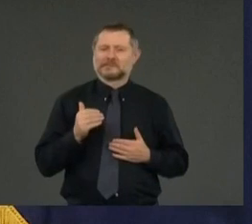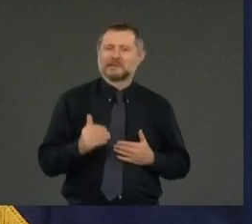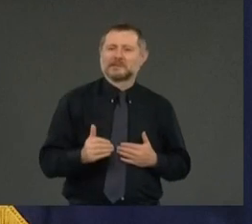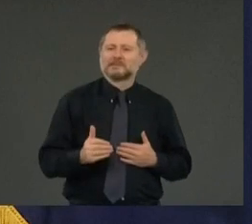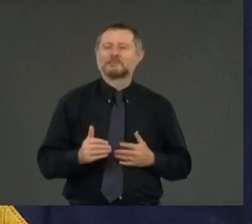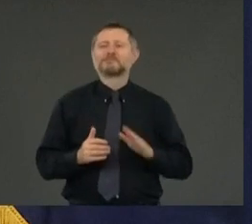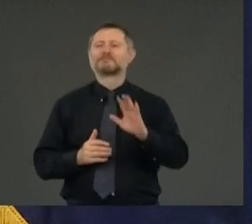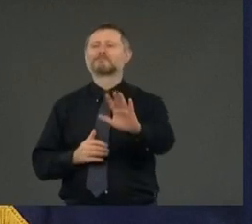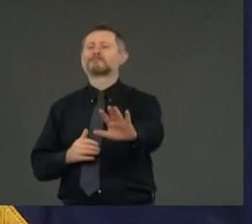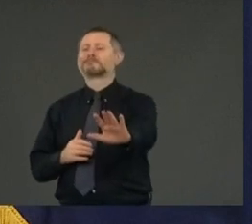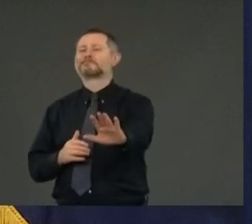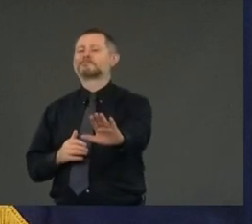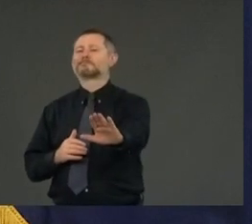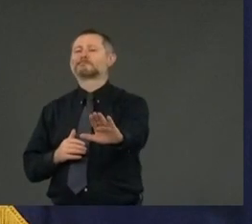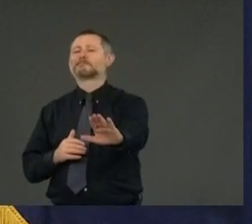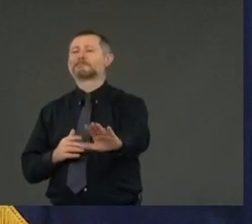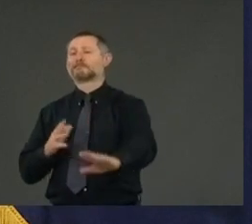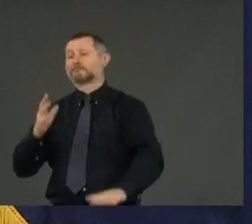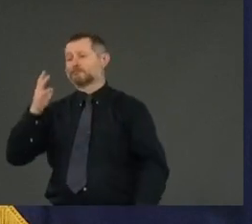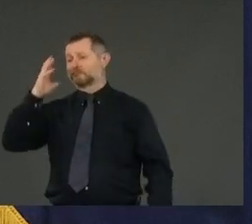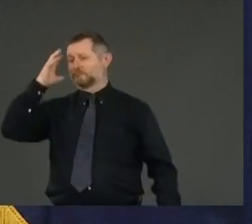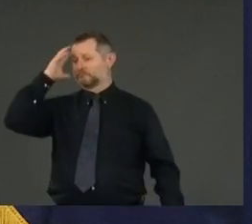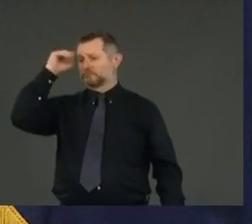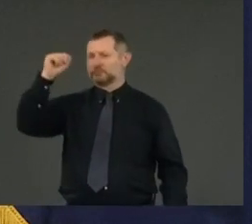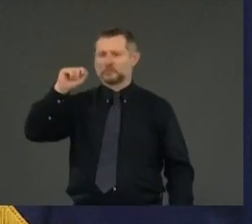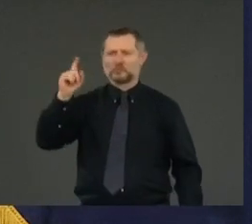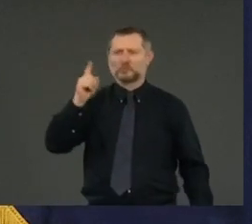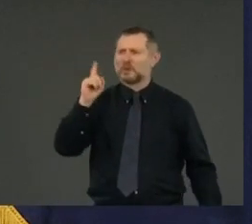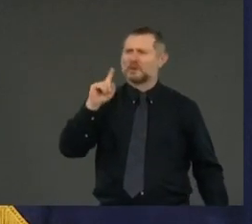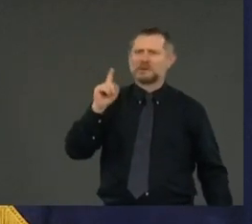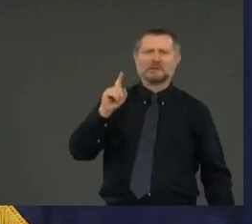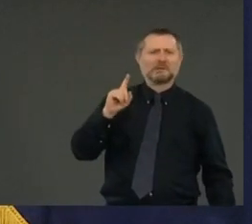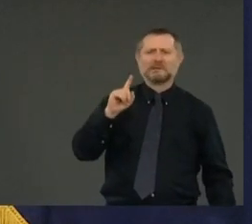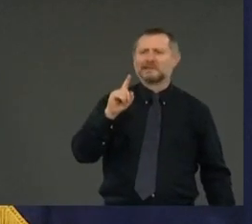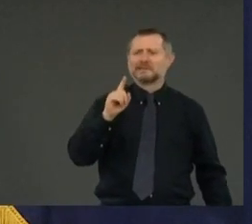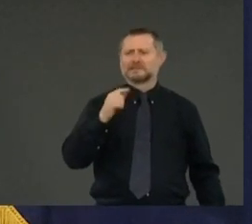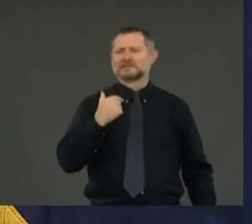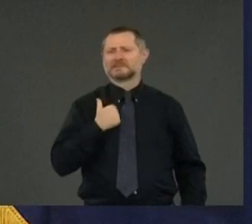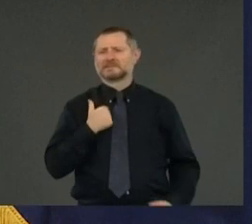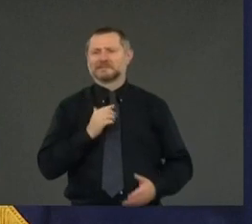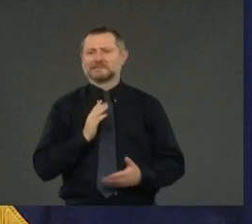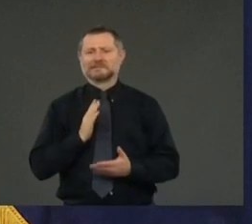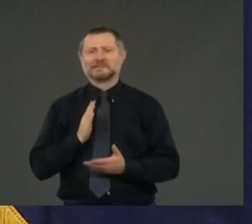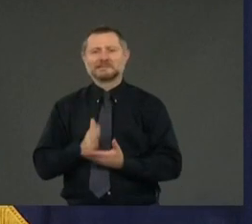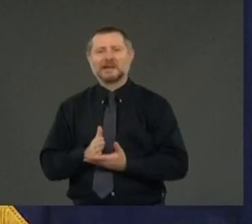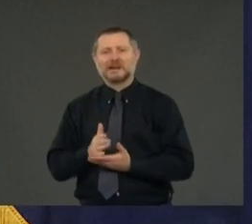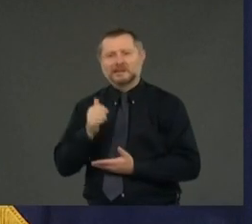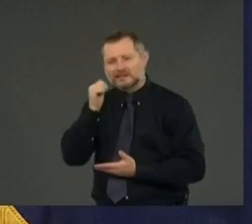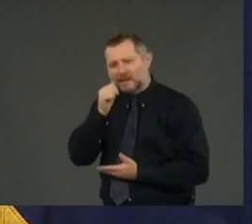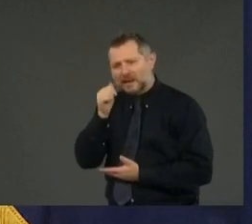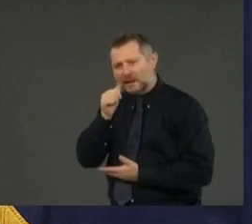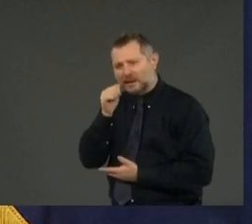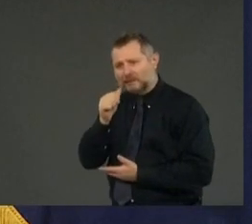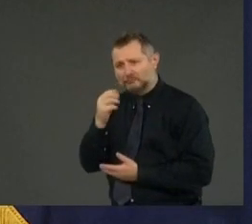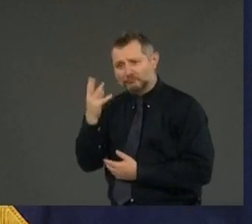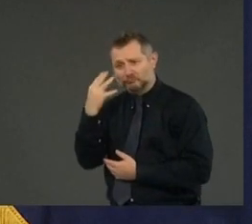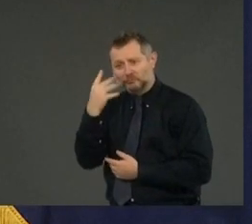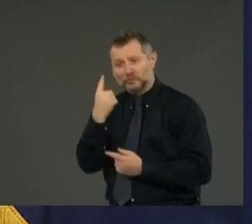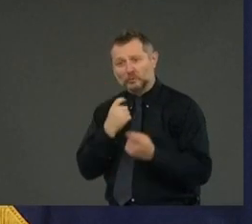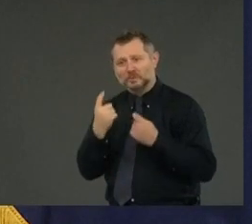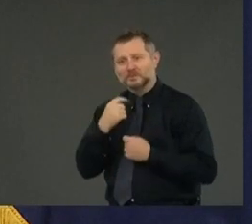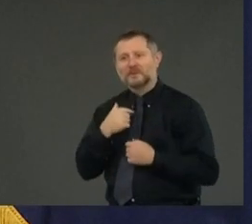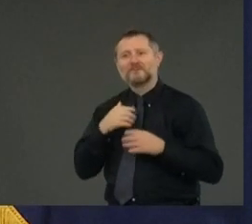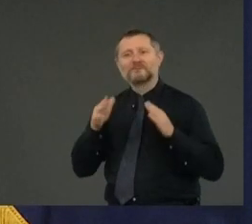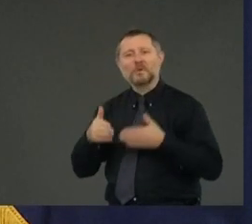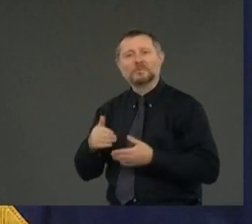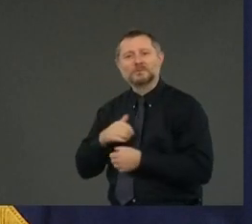First, I'm not going anywhere, right? I'm saying I'm going to stop the daily briefings, because the daily briefings were all about coronavirus.